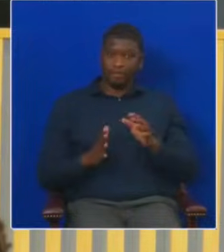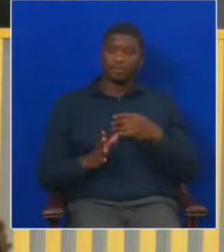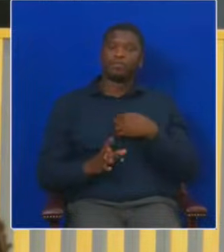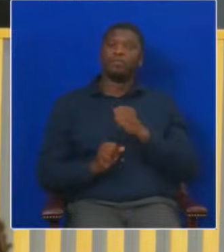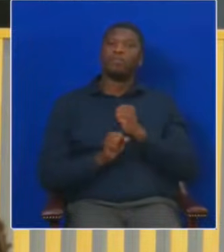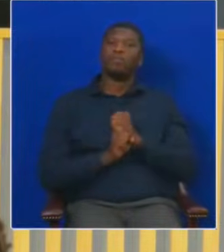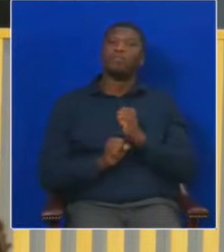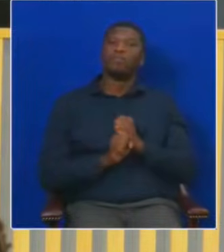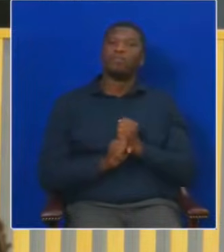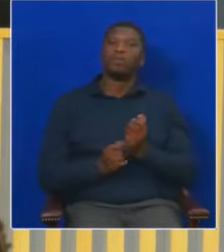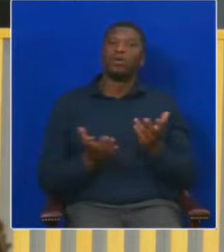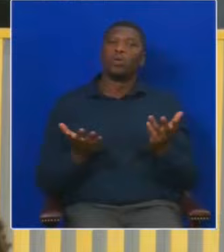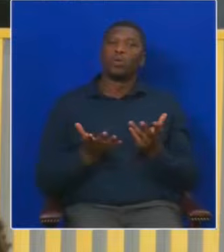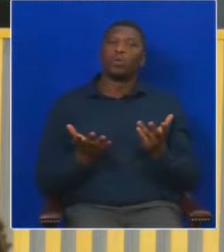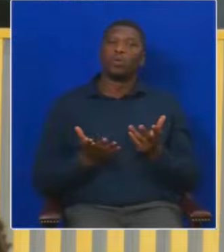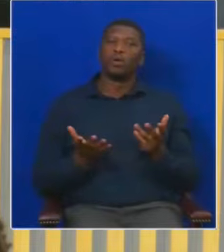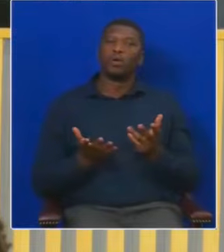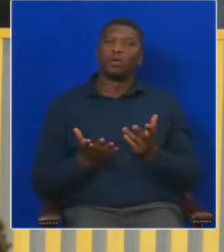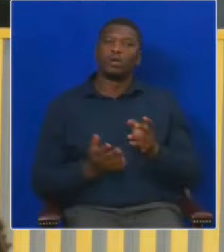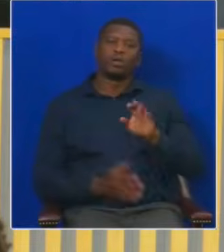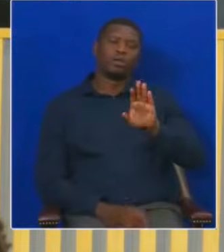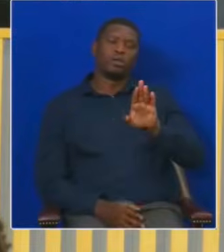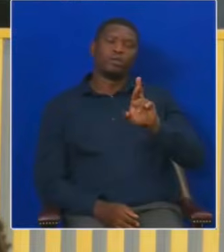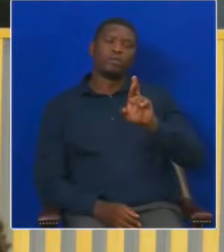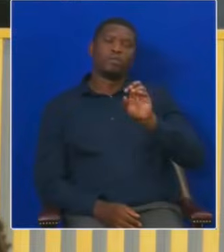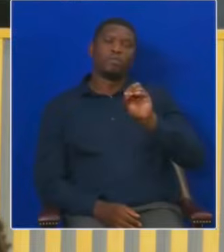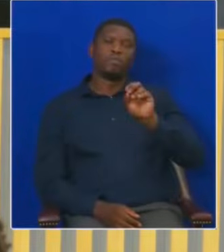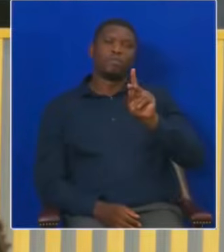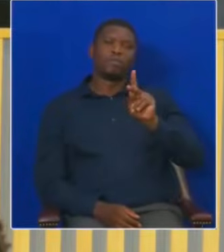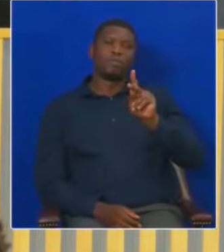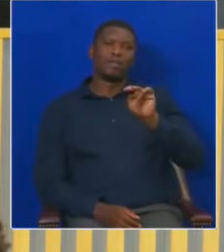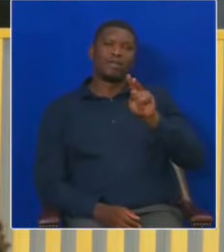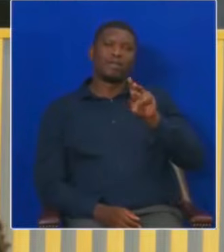Brooklyn SAPS as I was registering an inquiry